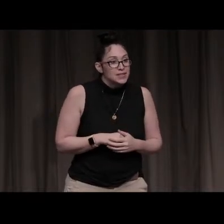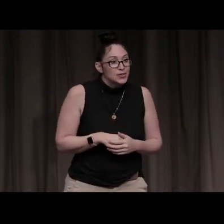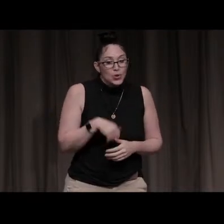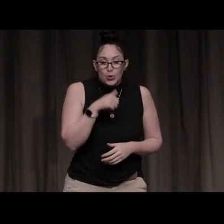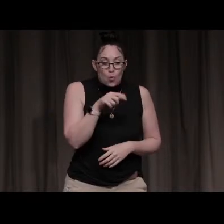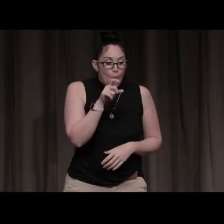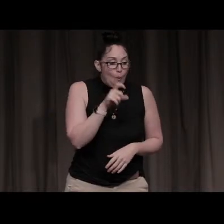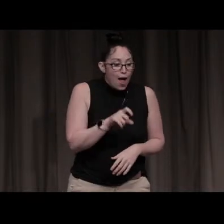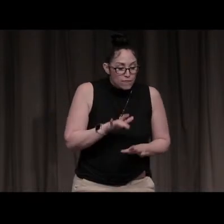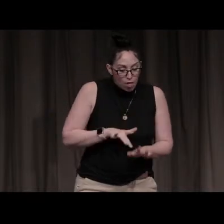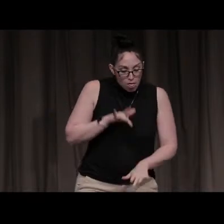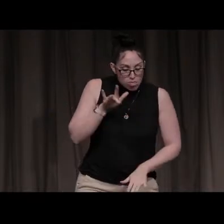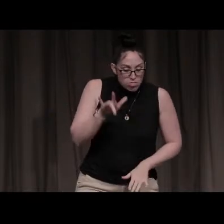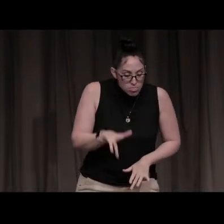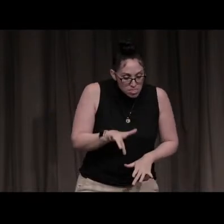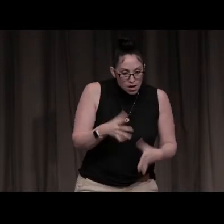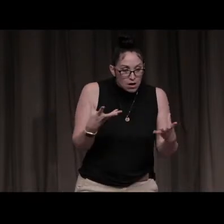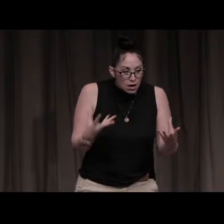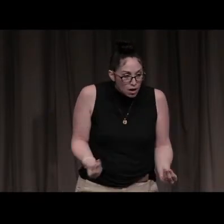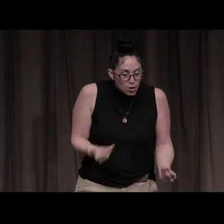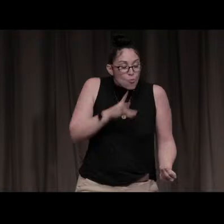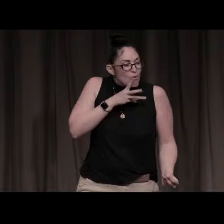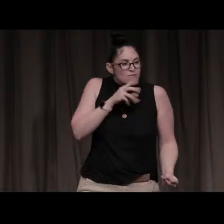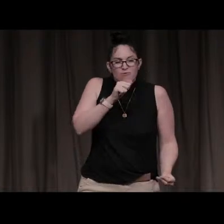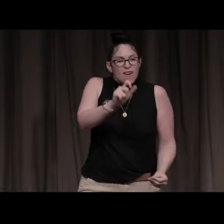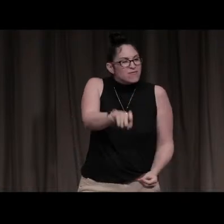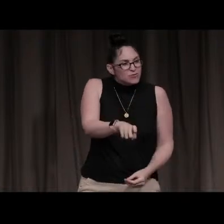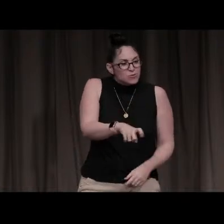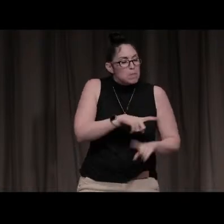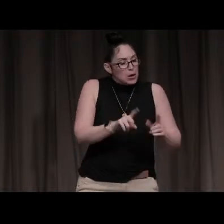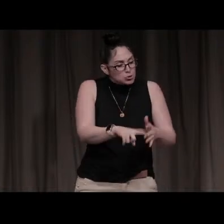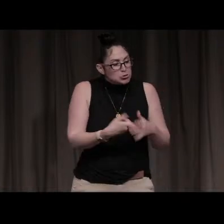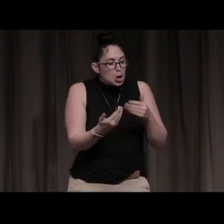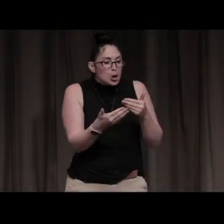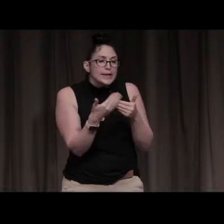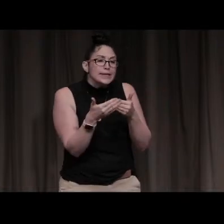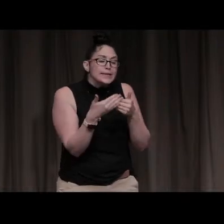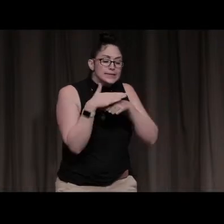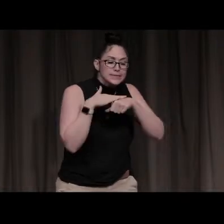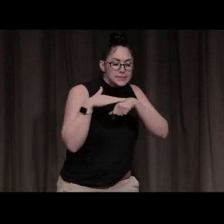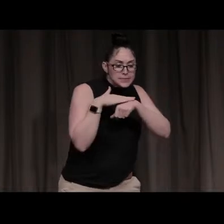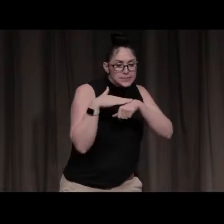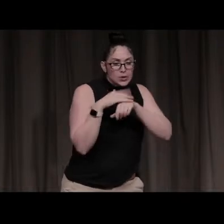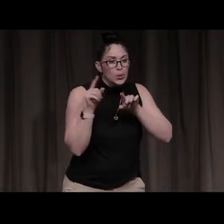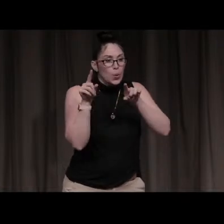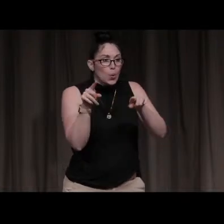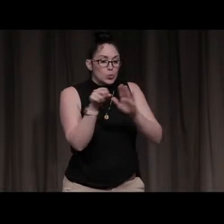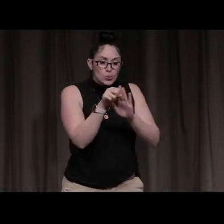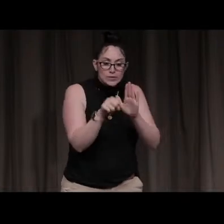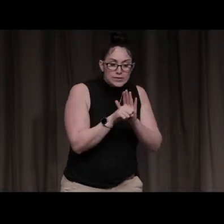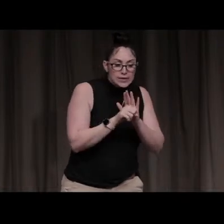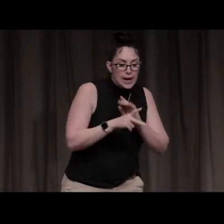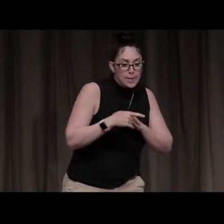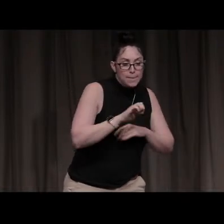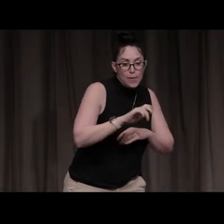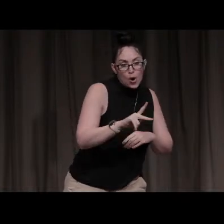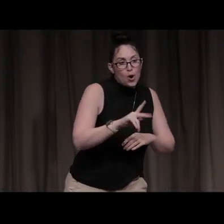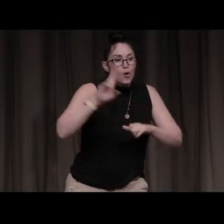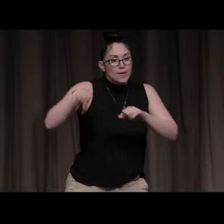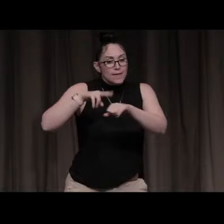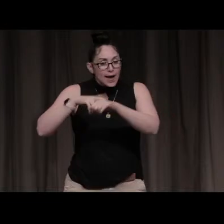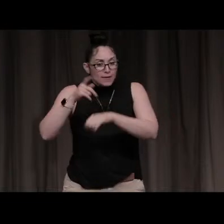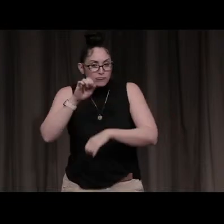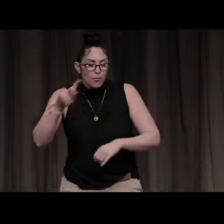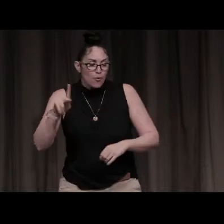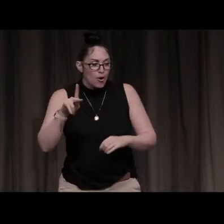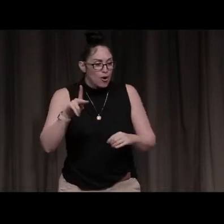to get your feet wet, but you can. But start out easy. Go out to the national parks, go out to your state parks, go out to your local parks,